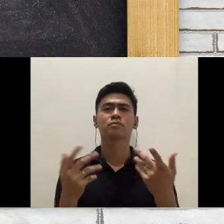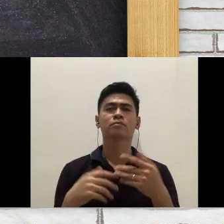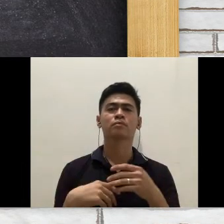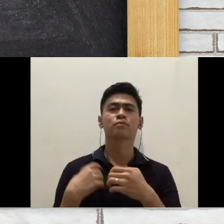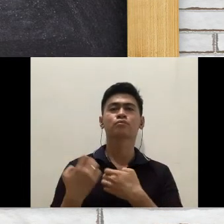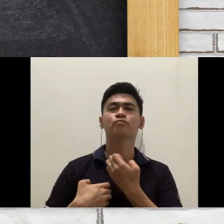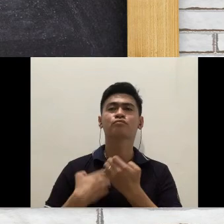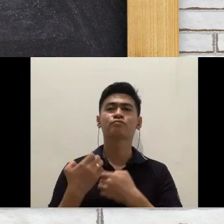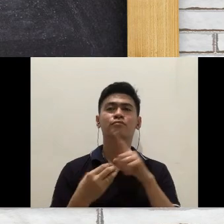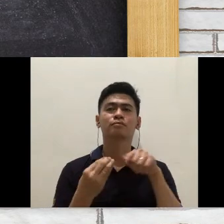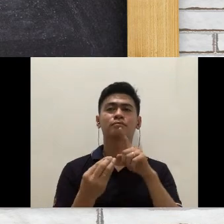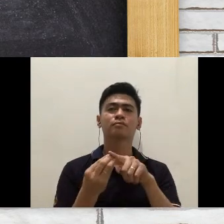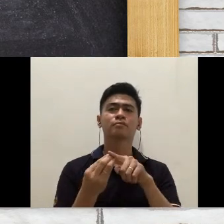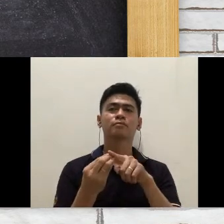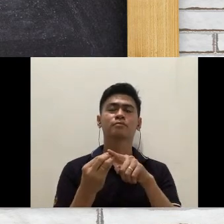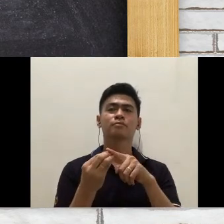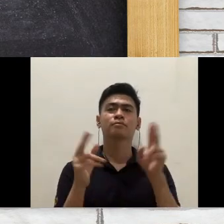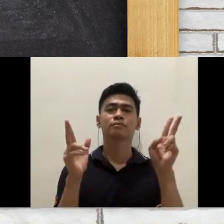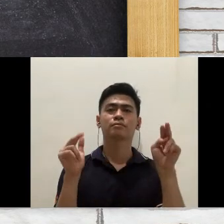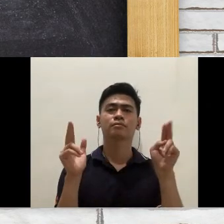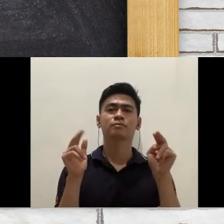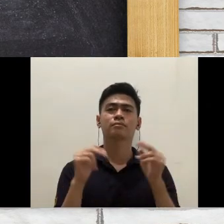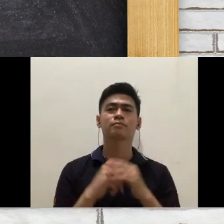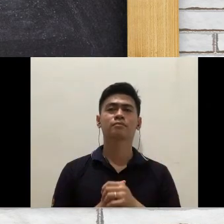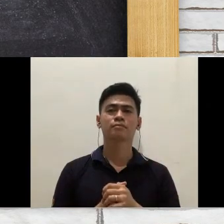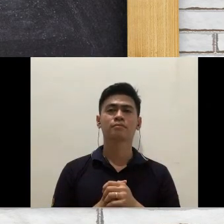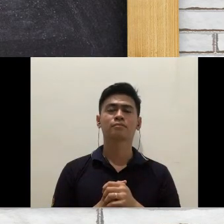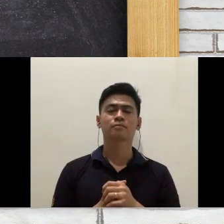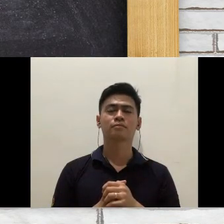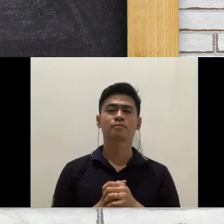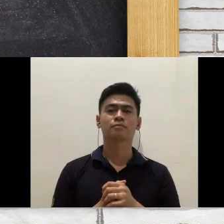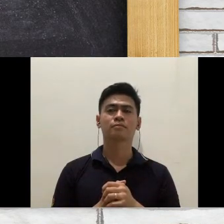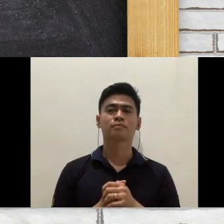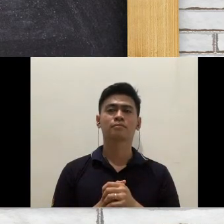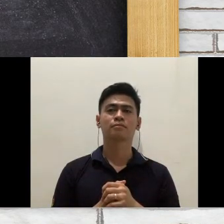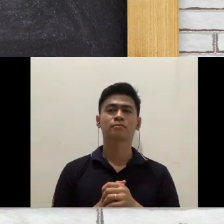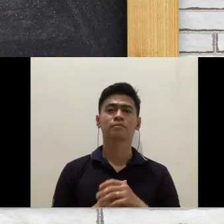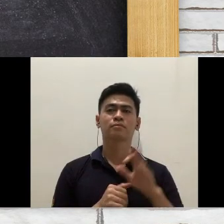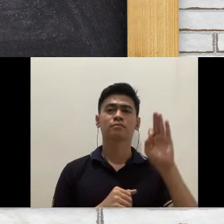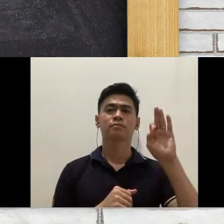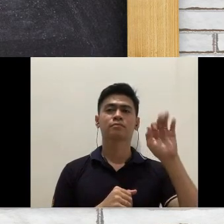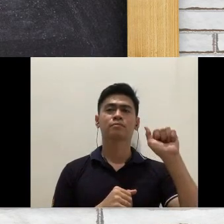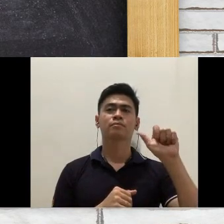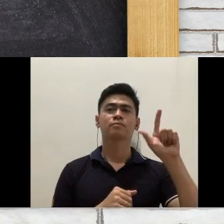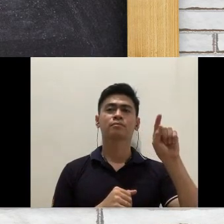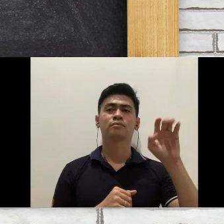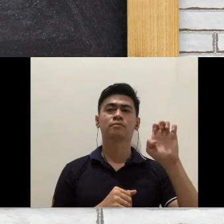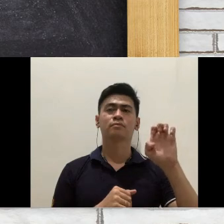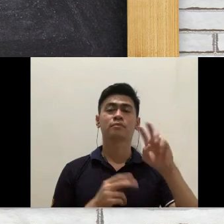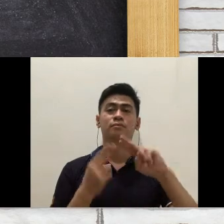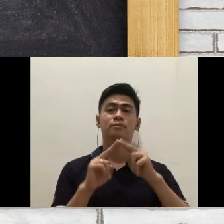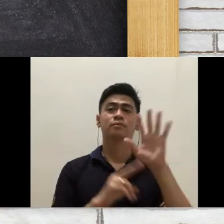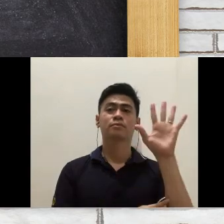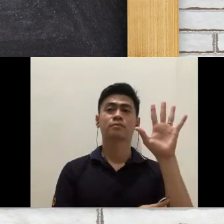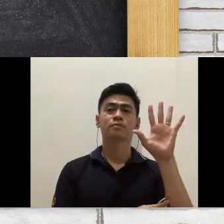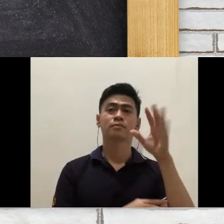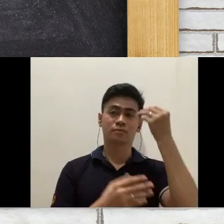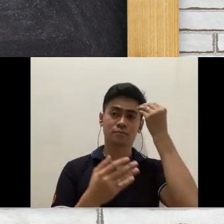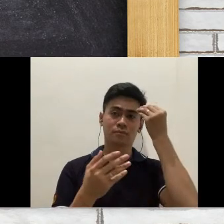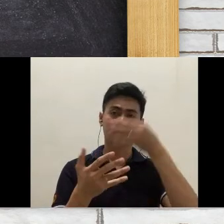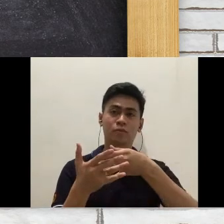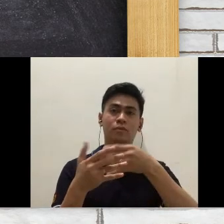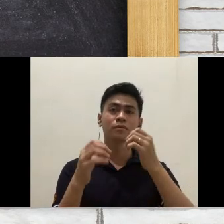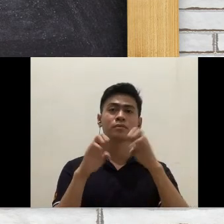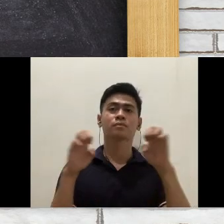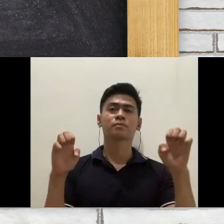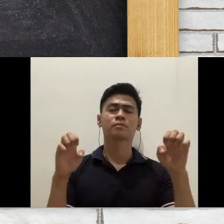False. Number 4. Persuasive essay deals with facts, data, and hard evidence